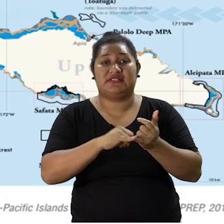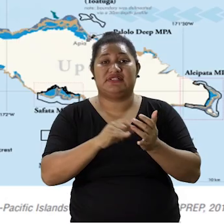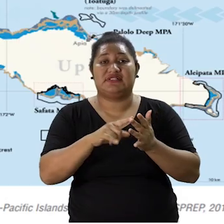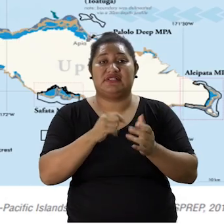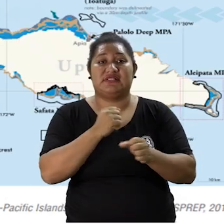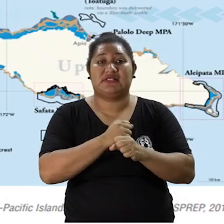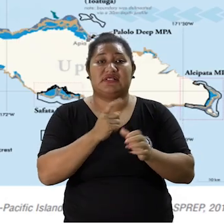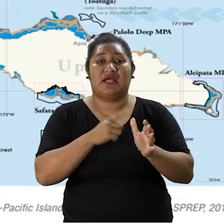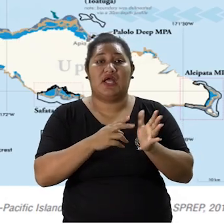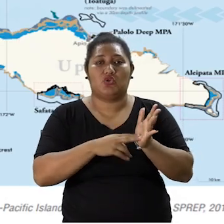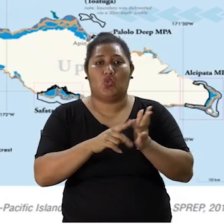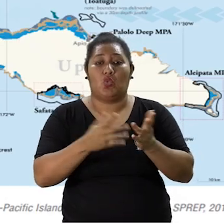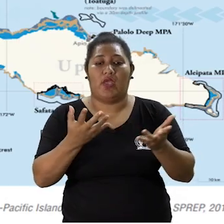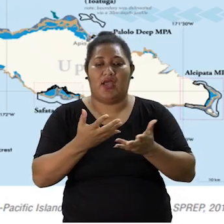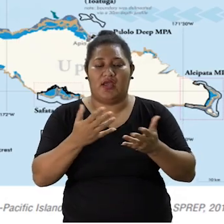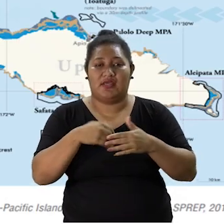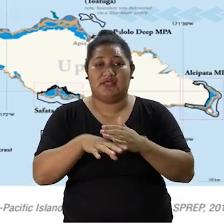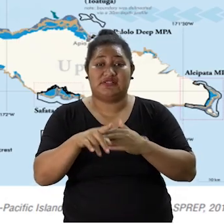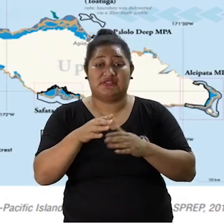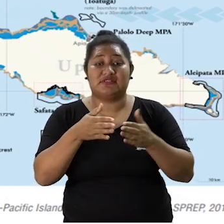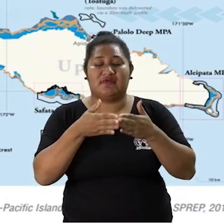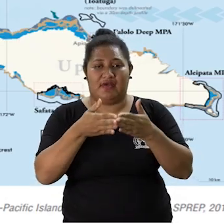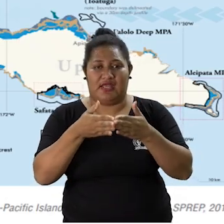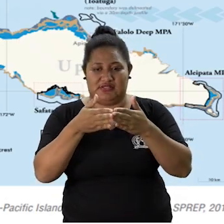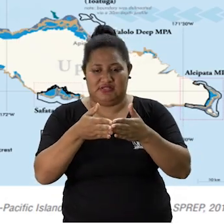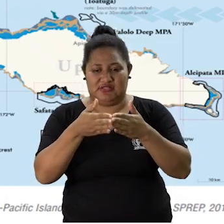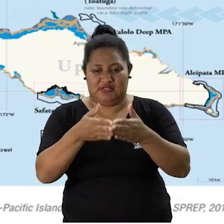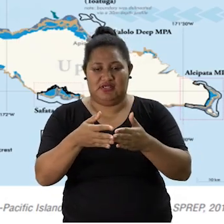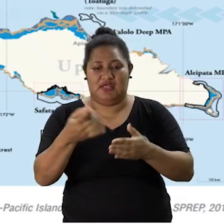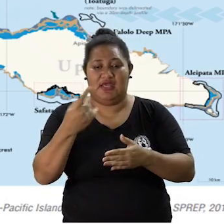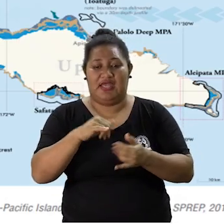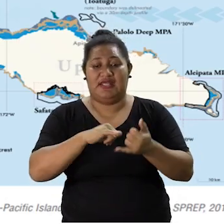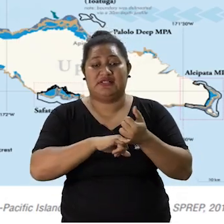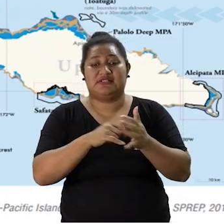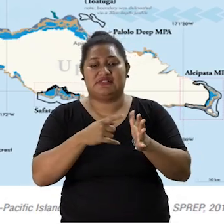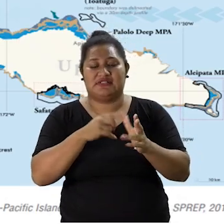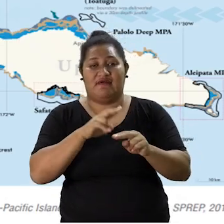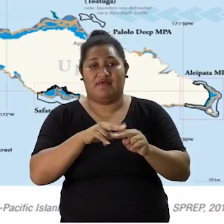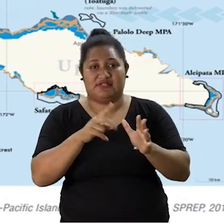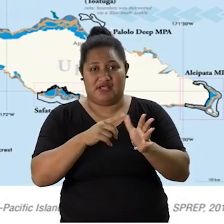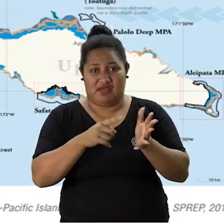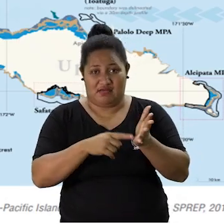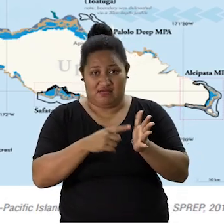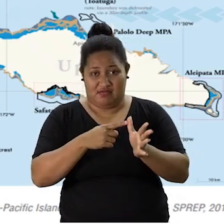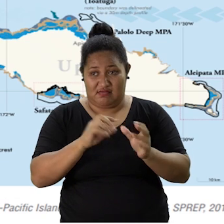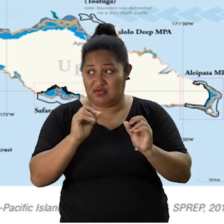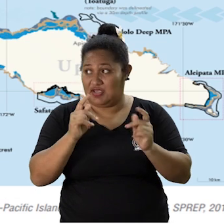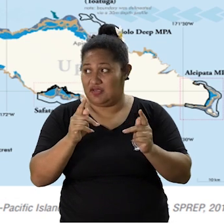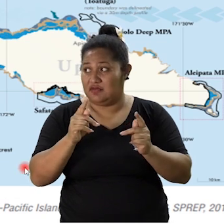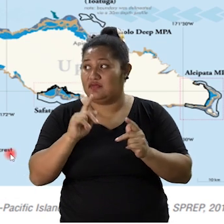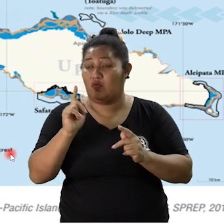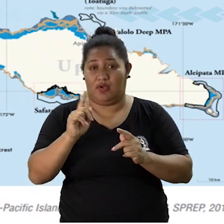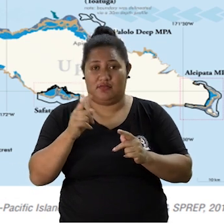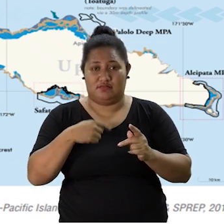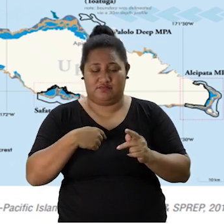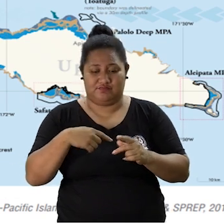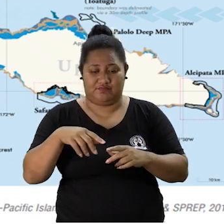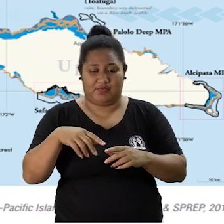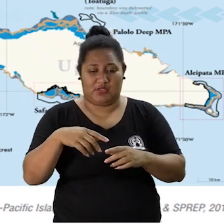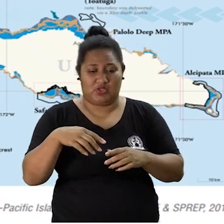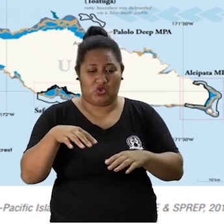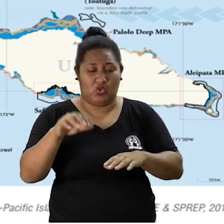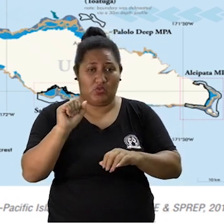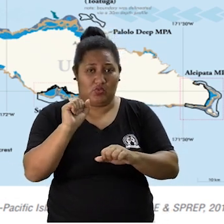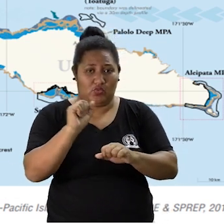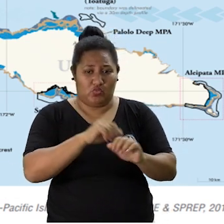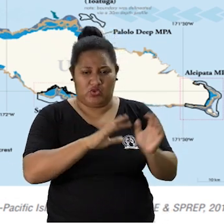I vaenga le savai ia masa fatala okay ia o le reef flat o le